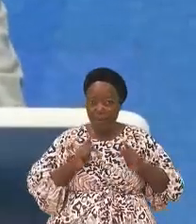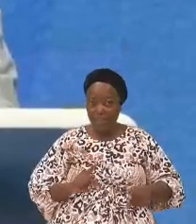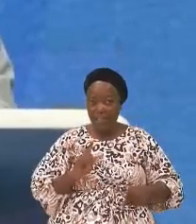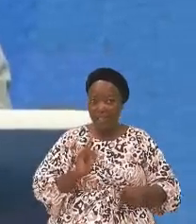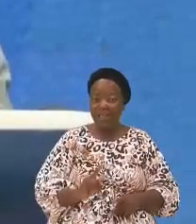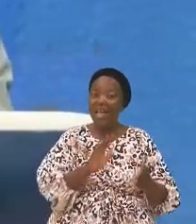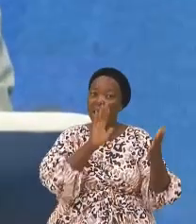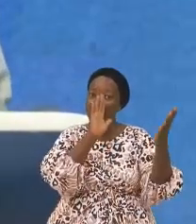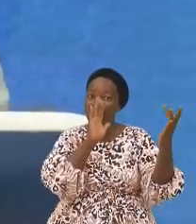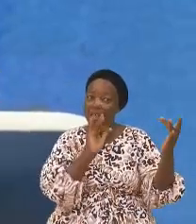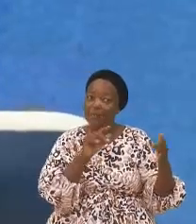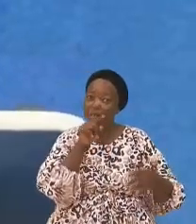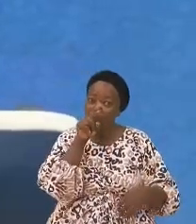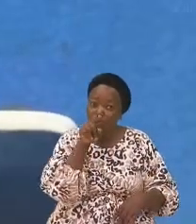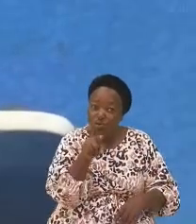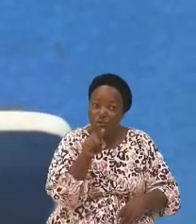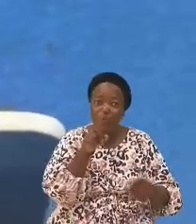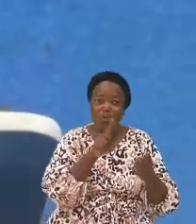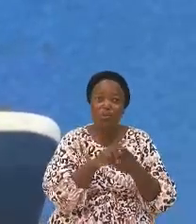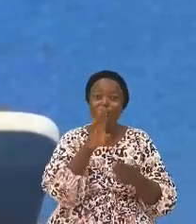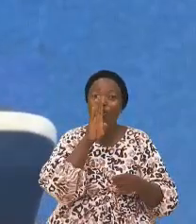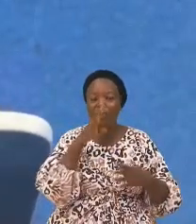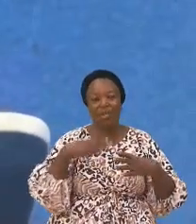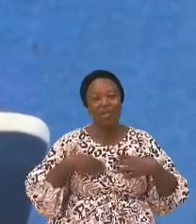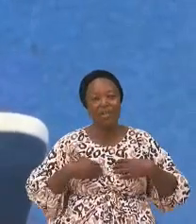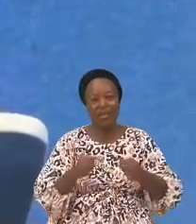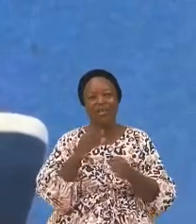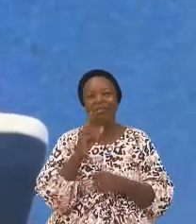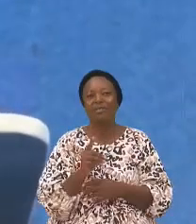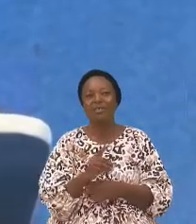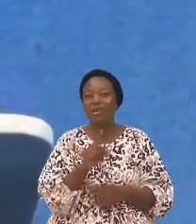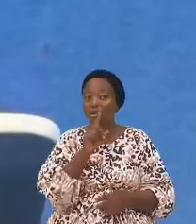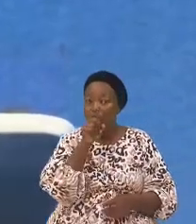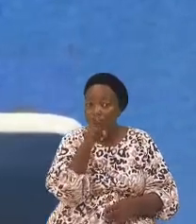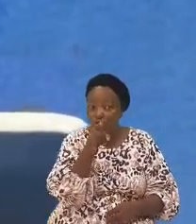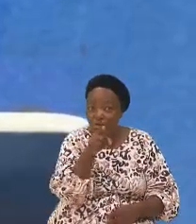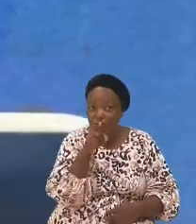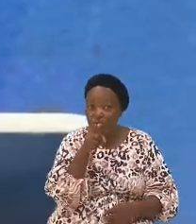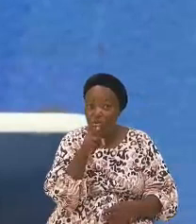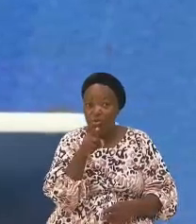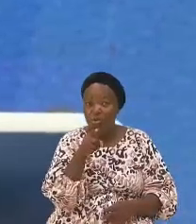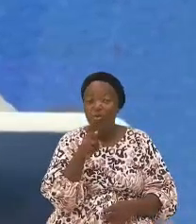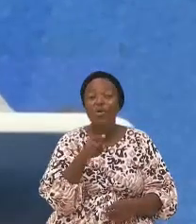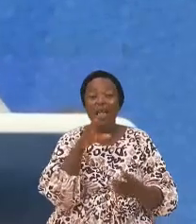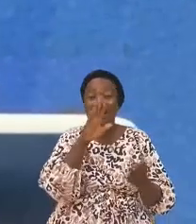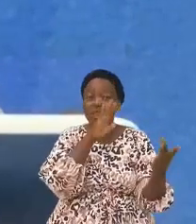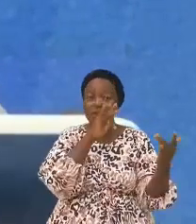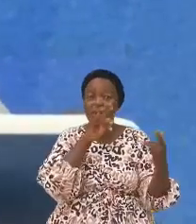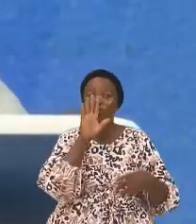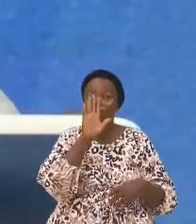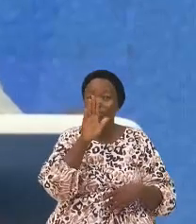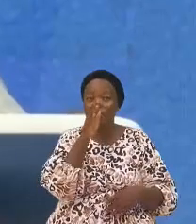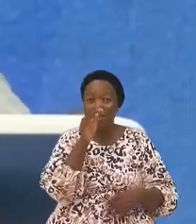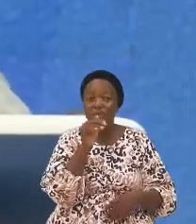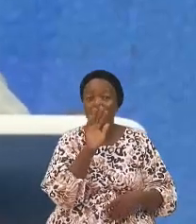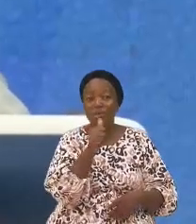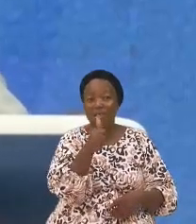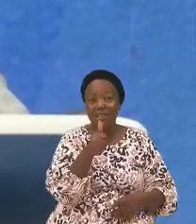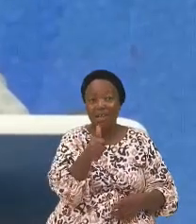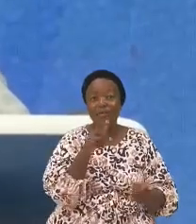remember, I personally expect you to be healed.